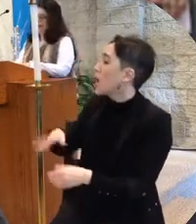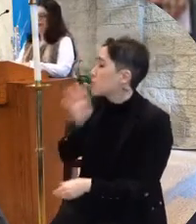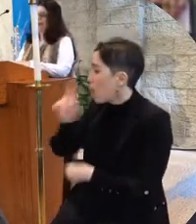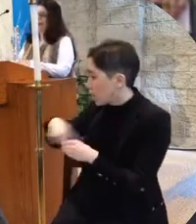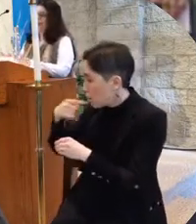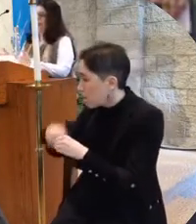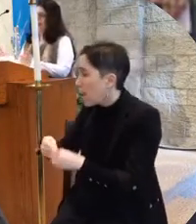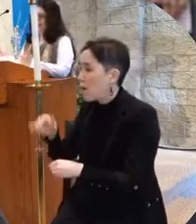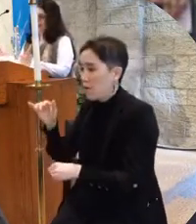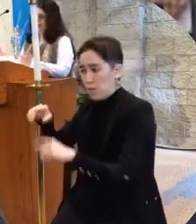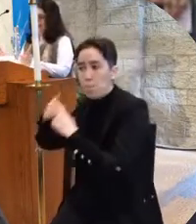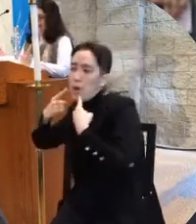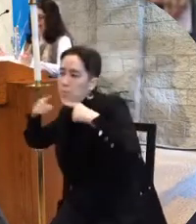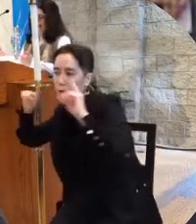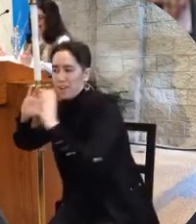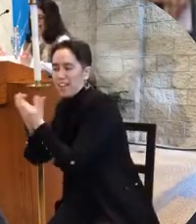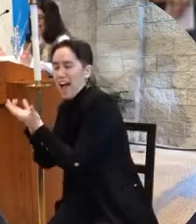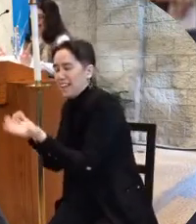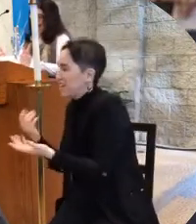wondered what it's like to be up here.